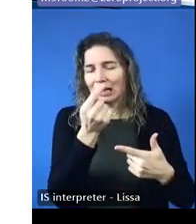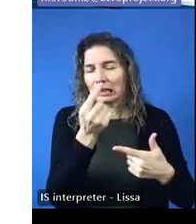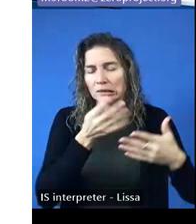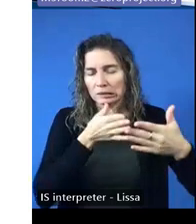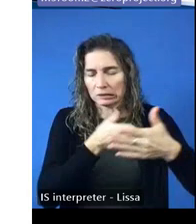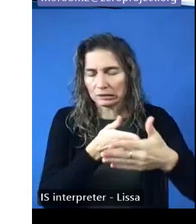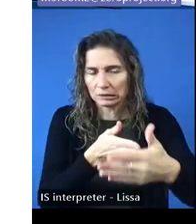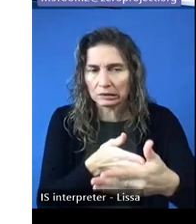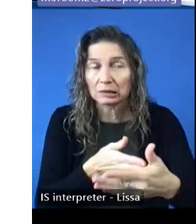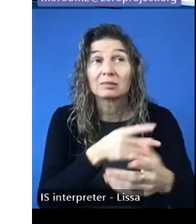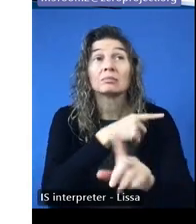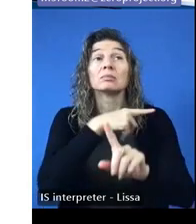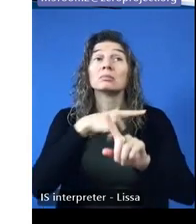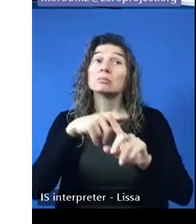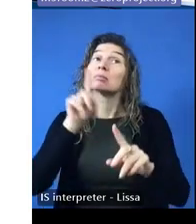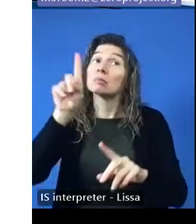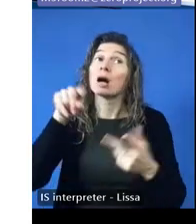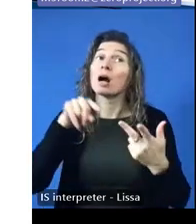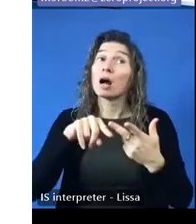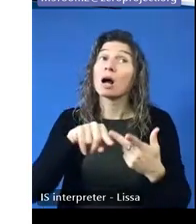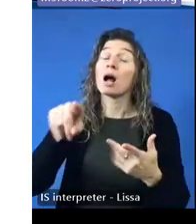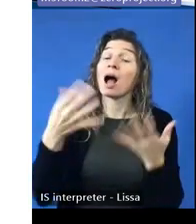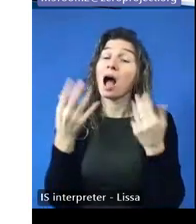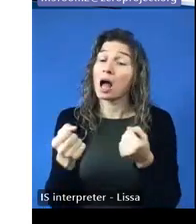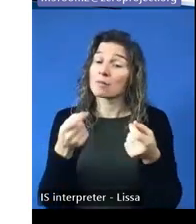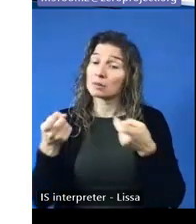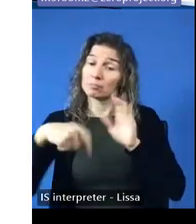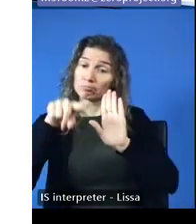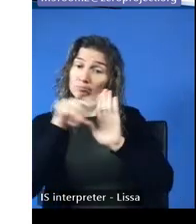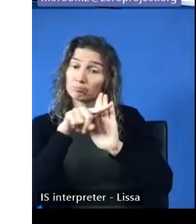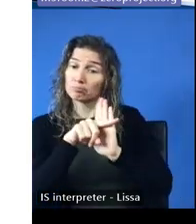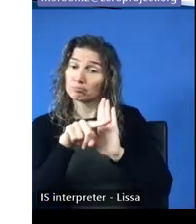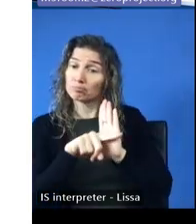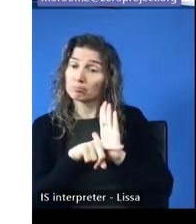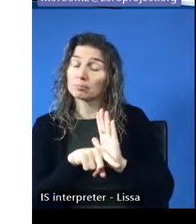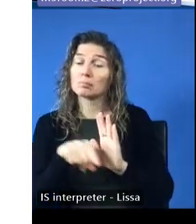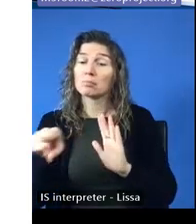inclusion quotas so the rights are not just passed, but ensured.